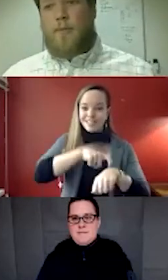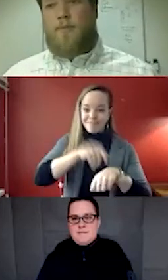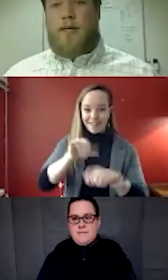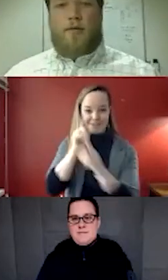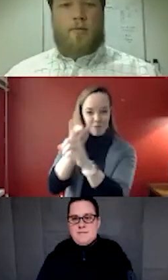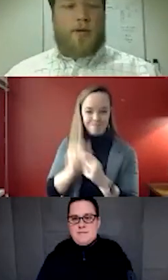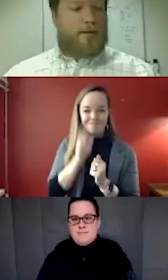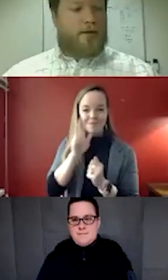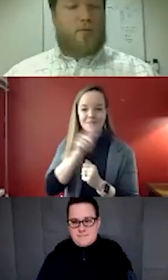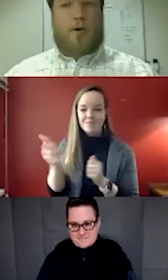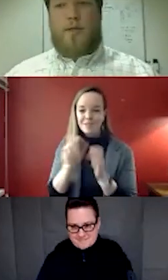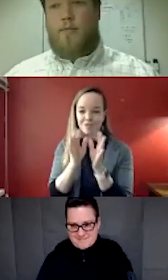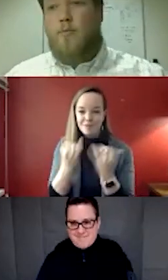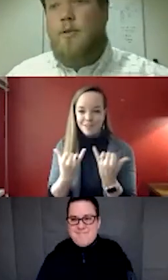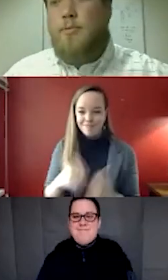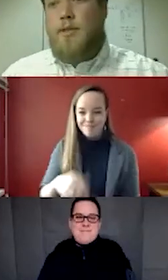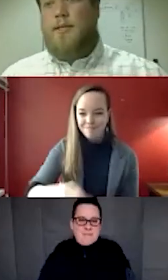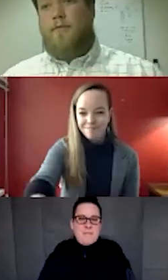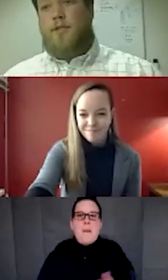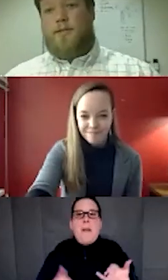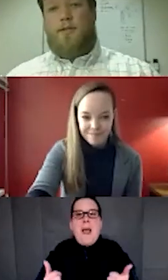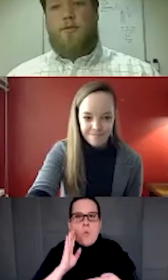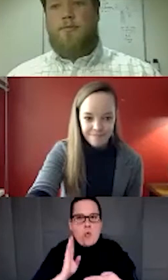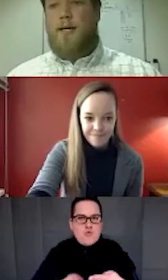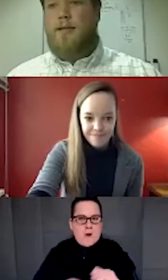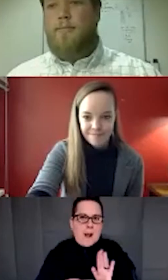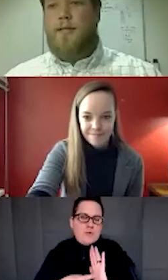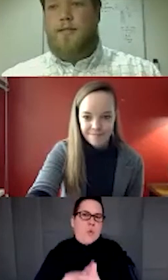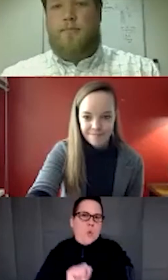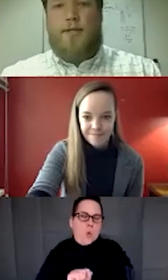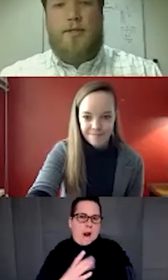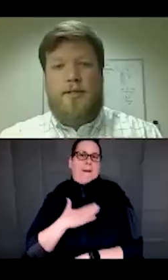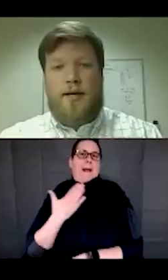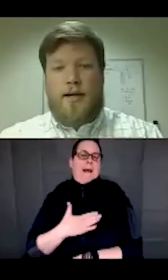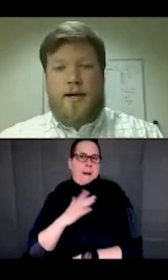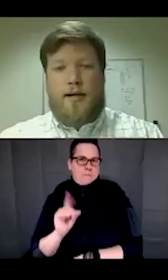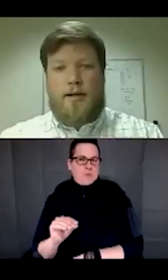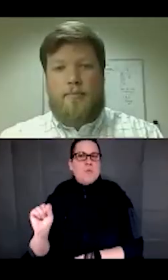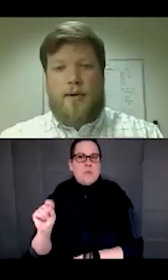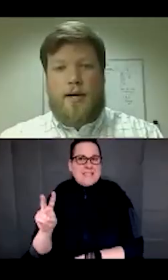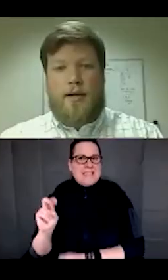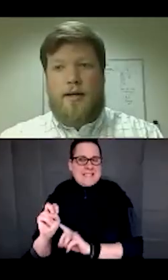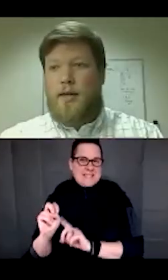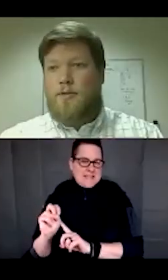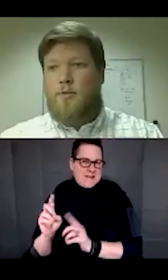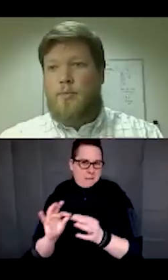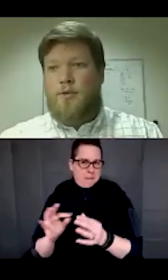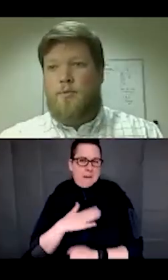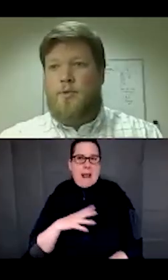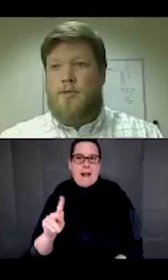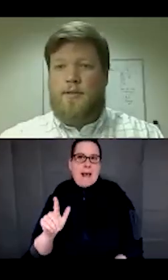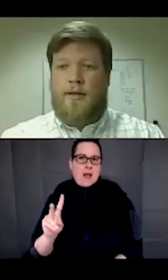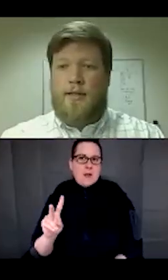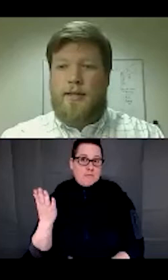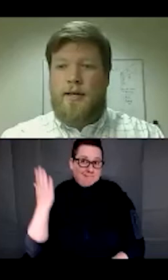I'll wrap up then with some work that I'm really pleased to have the chance to do. Like Steve mentioned, my KL2 proposal